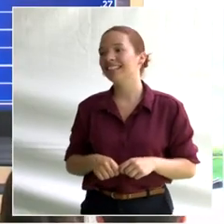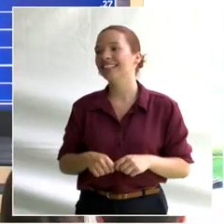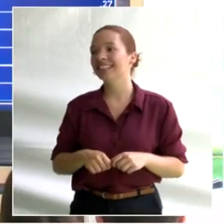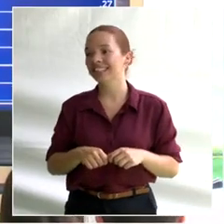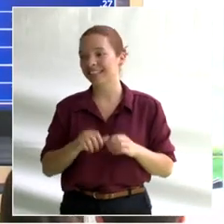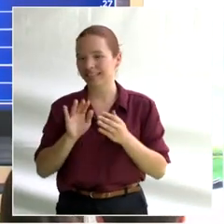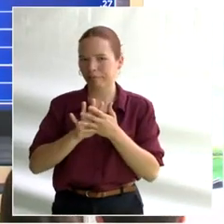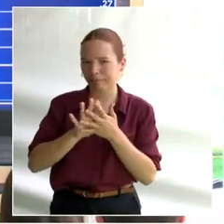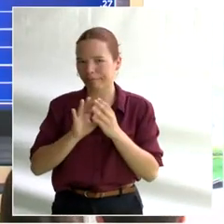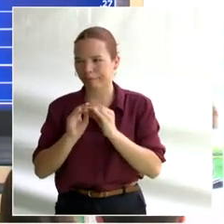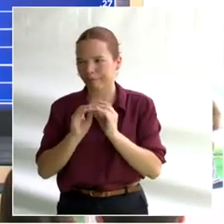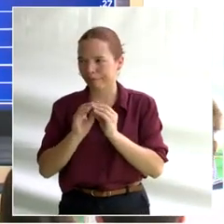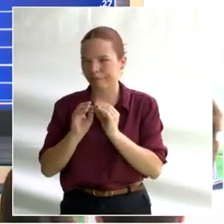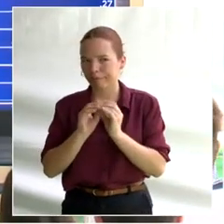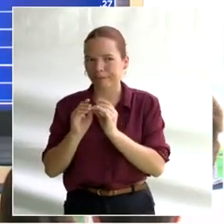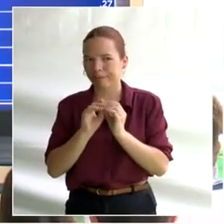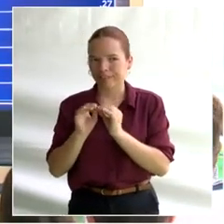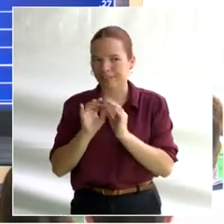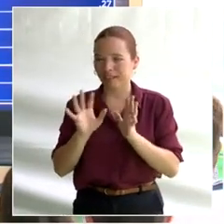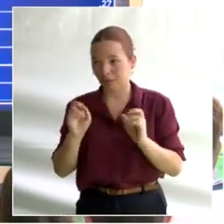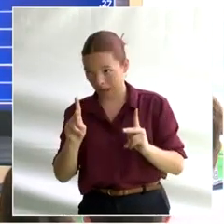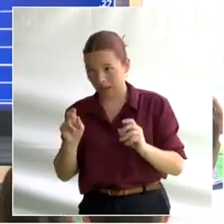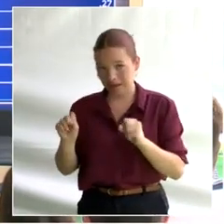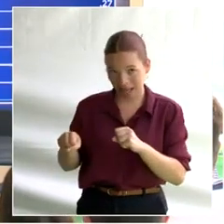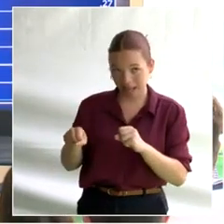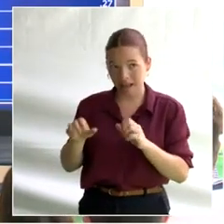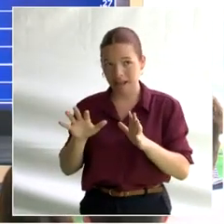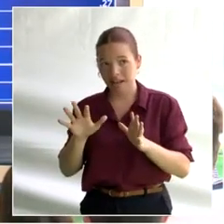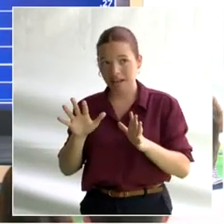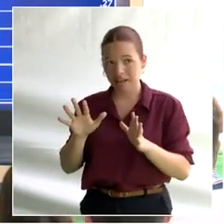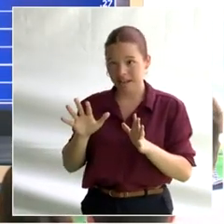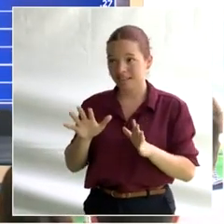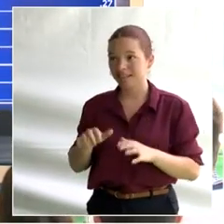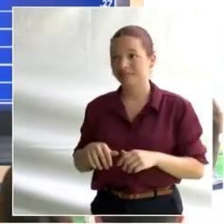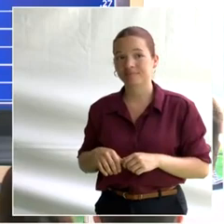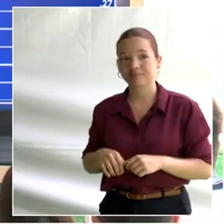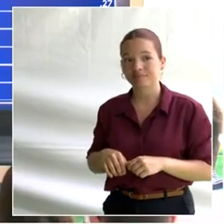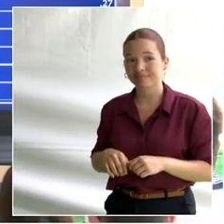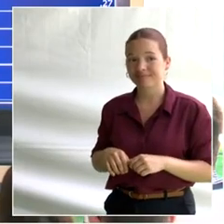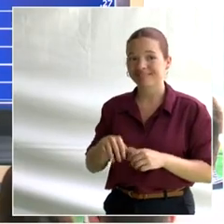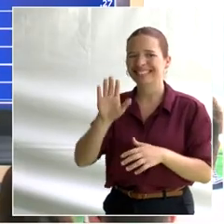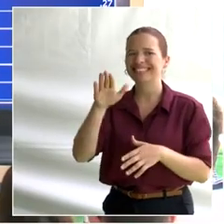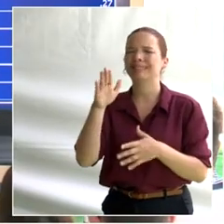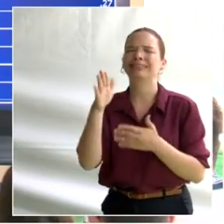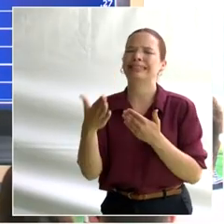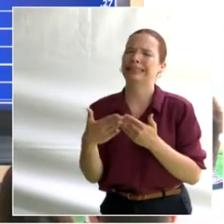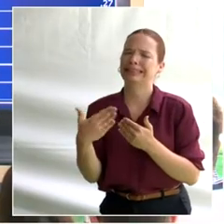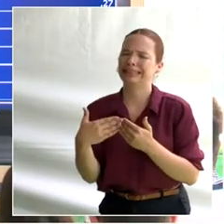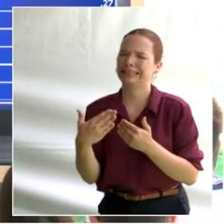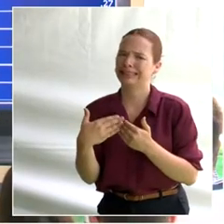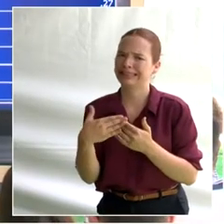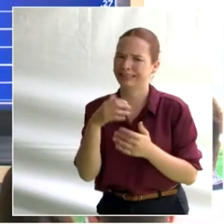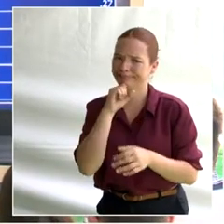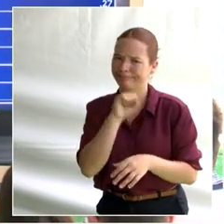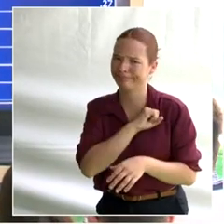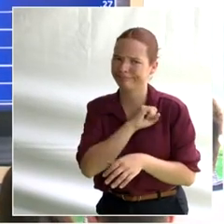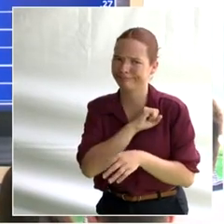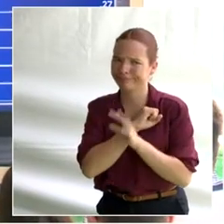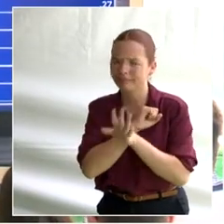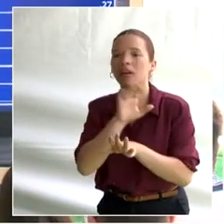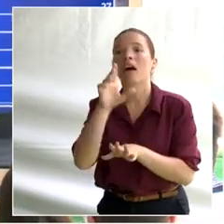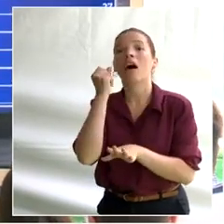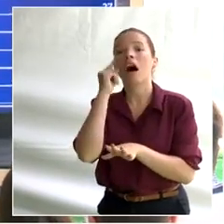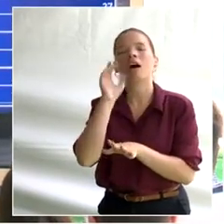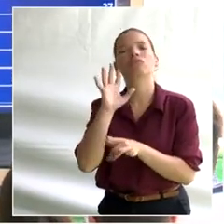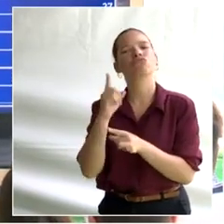Yeah. So this is going to be an easy one. This is a regular in all draws. So the